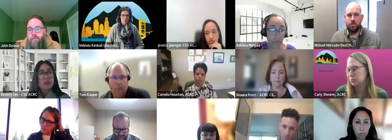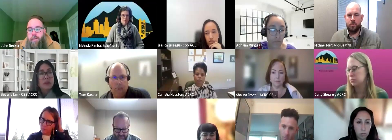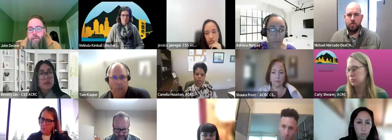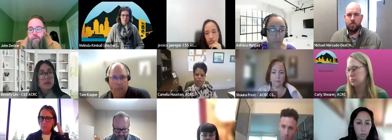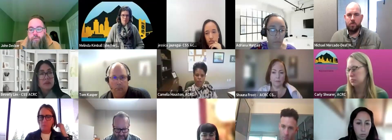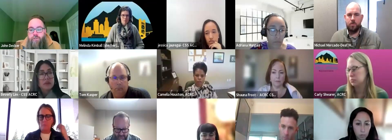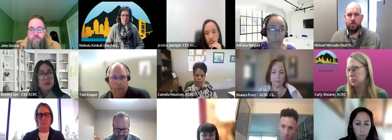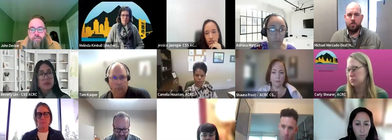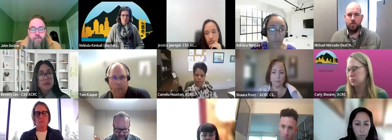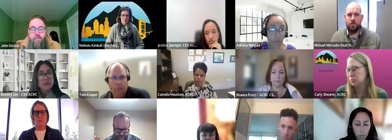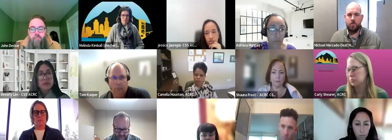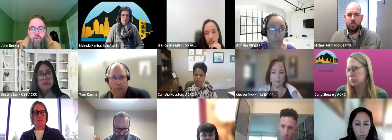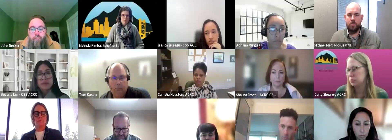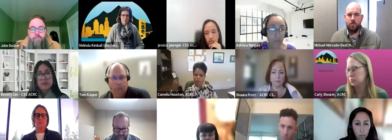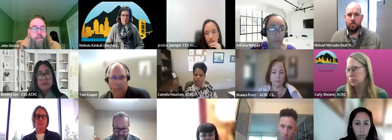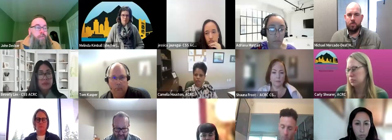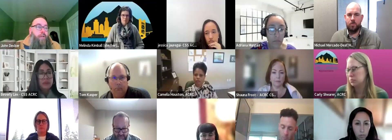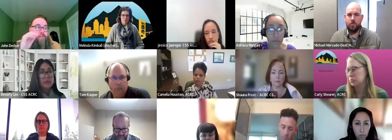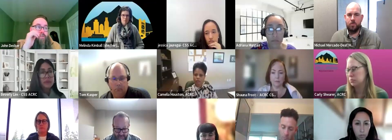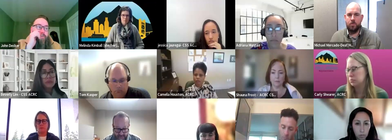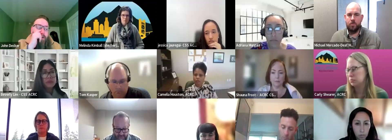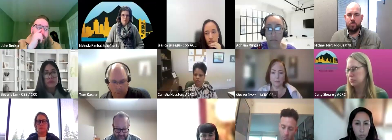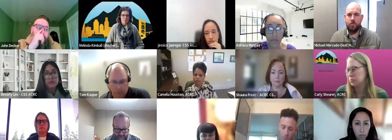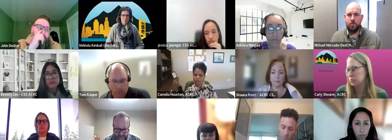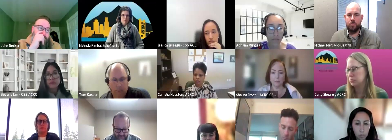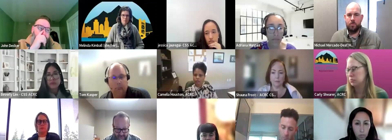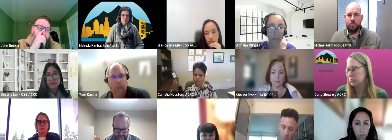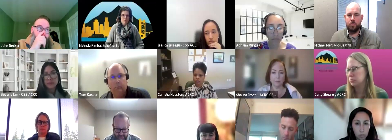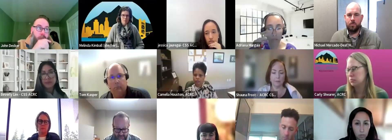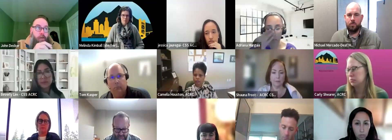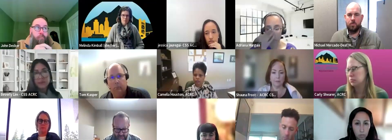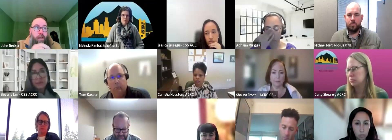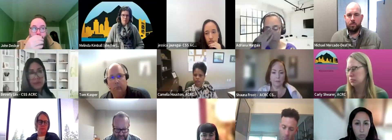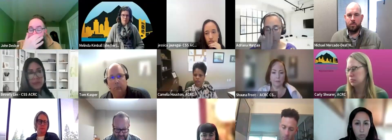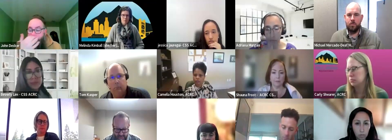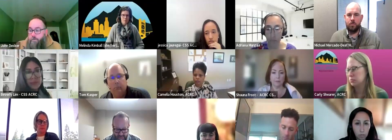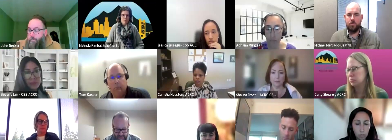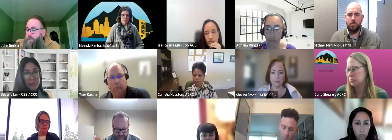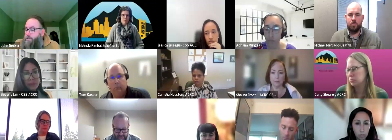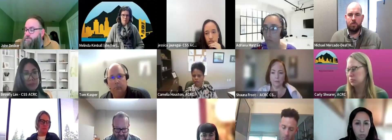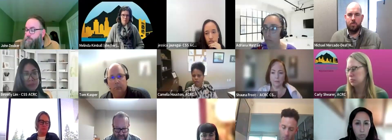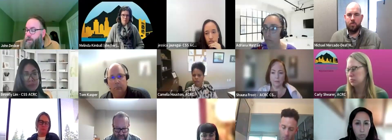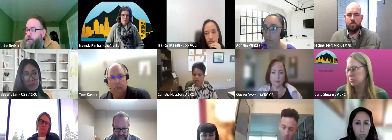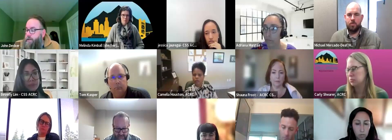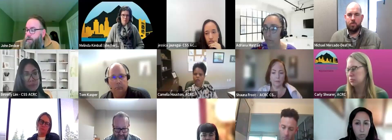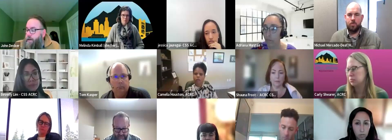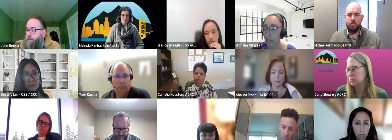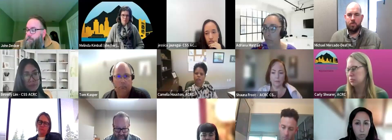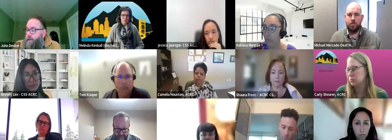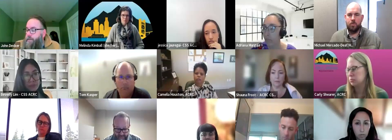Michelle in the near future can certainly give more of an update related to the bilingual multilingual pay differential,